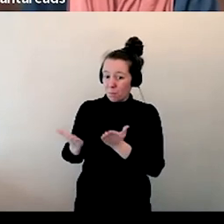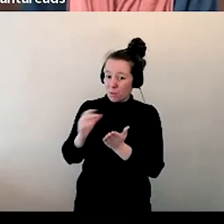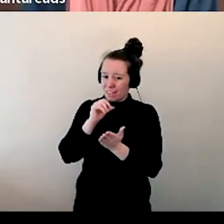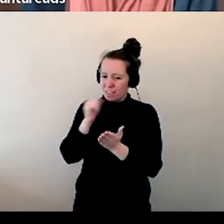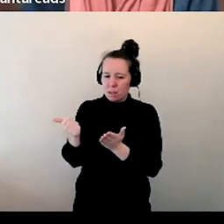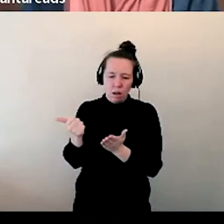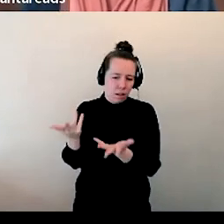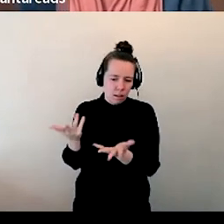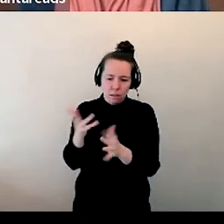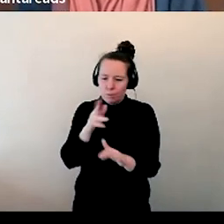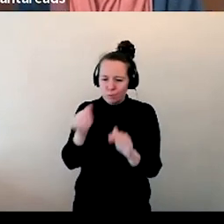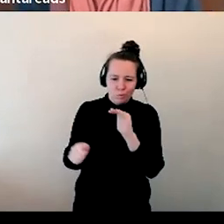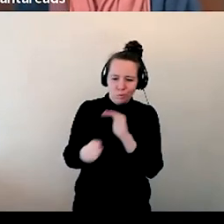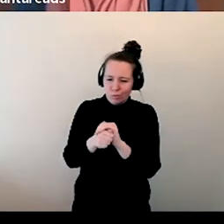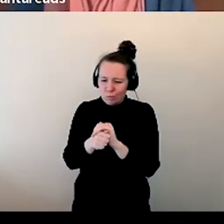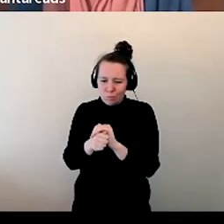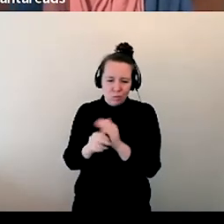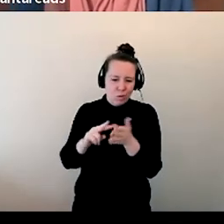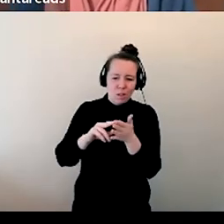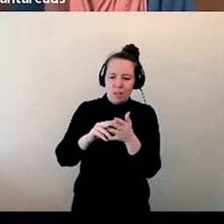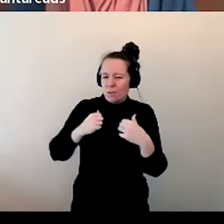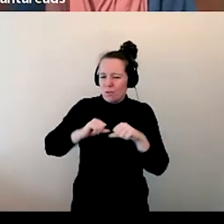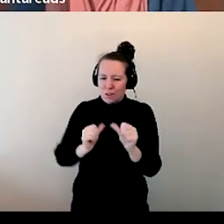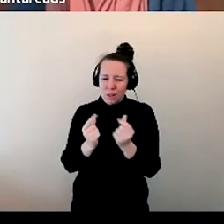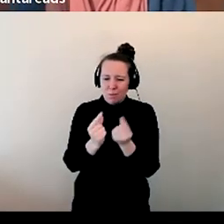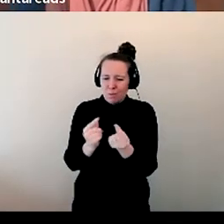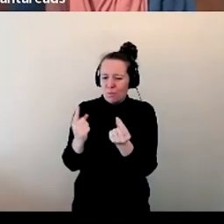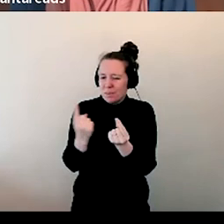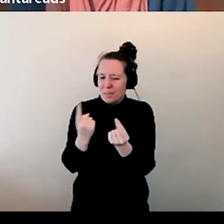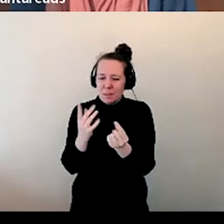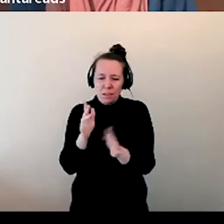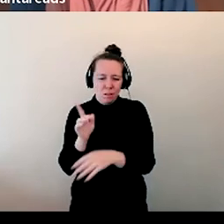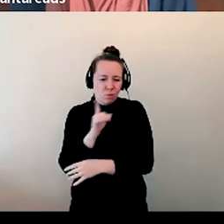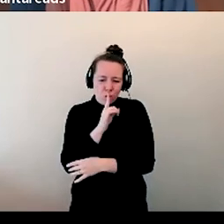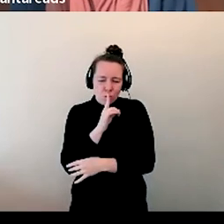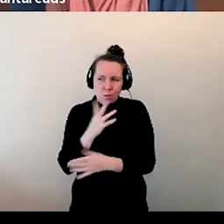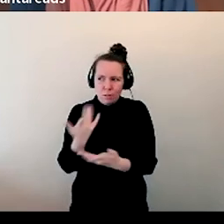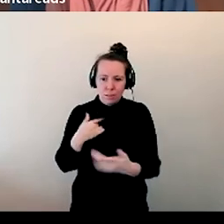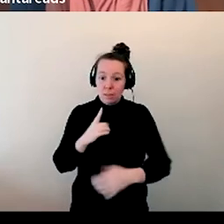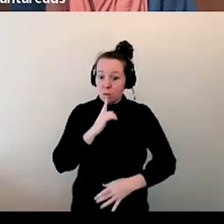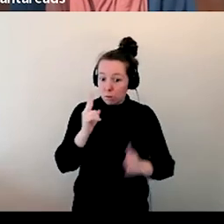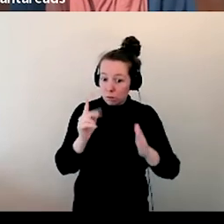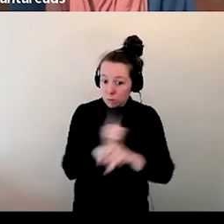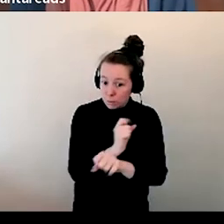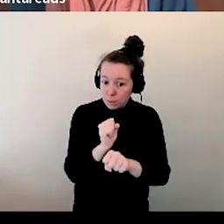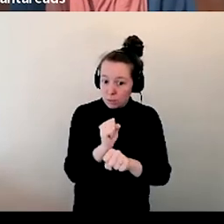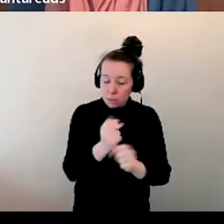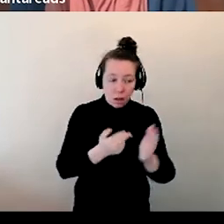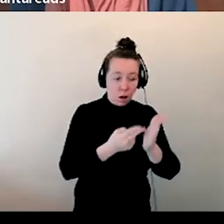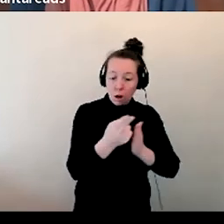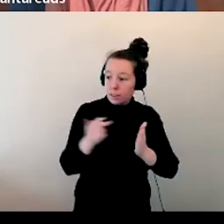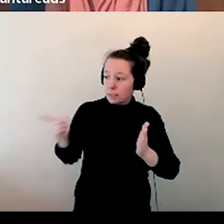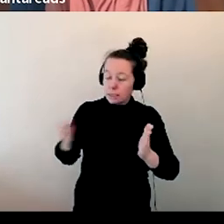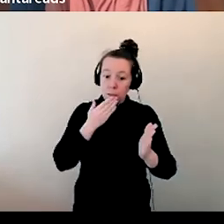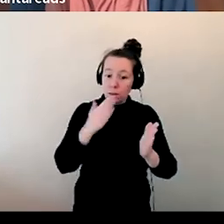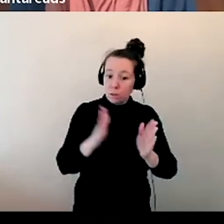That's the biggest thing about TikTok. It's authenticity, which makes it hard to publish or to promote certain things. If